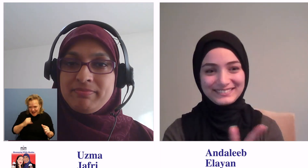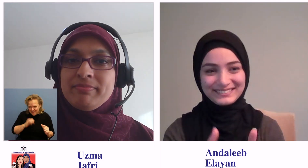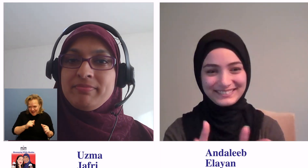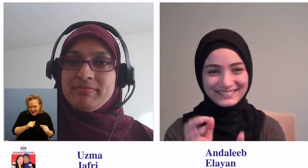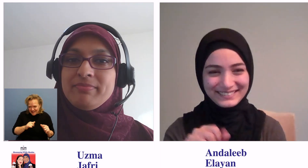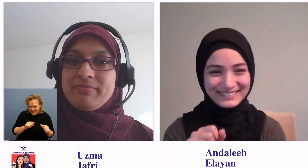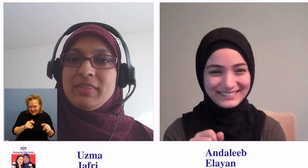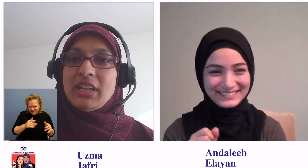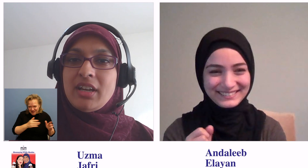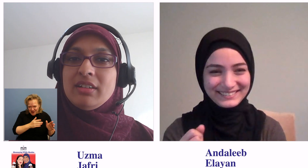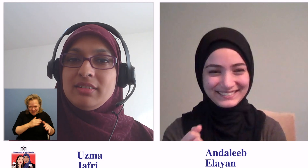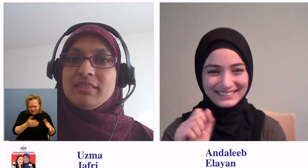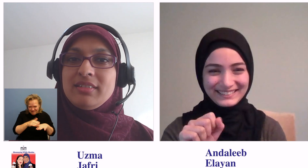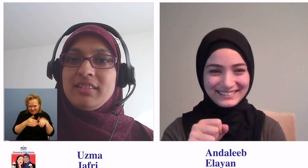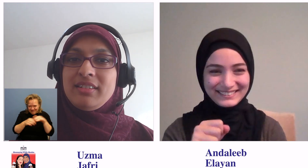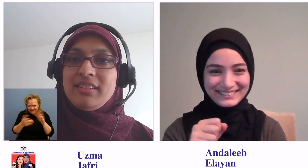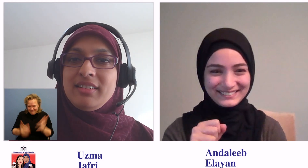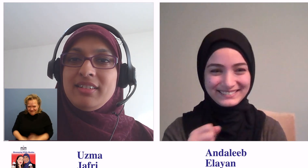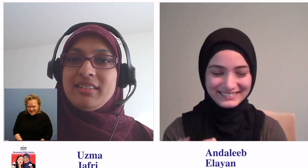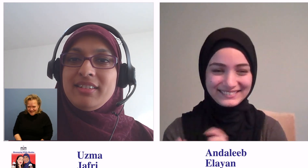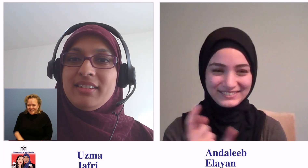languages have that, you know.